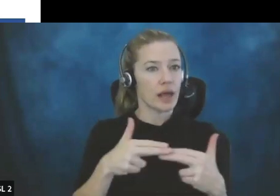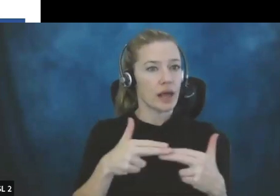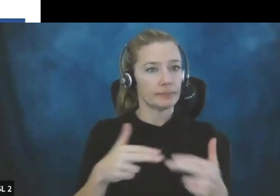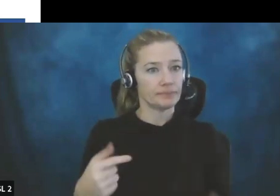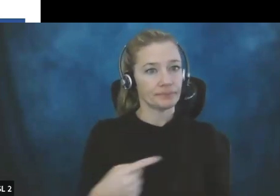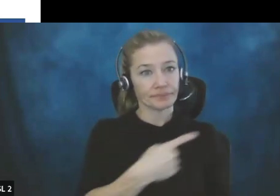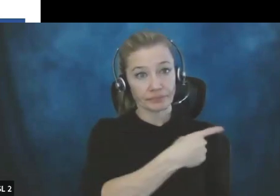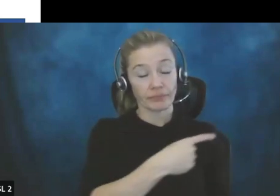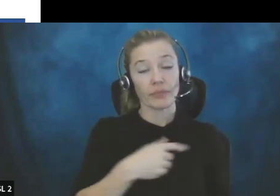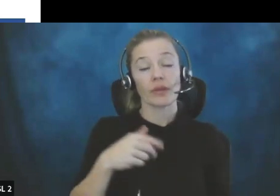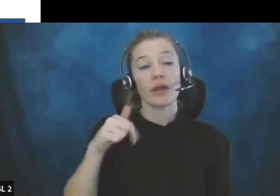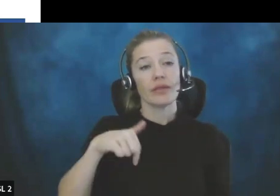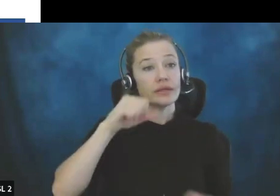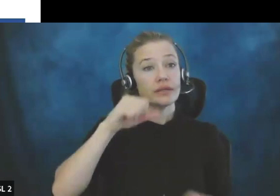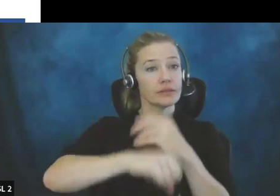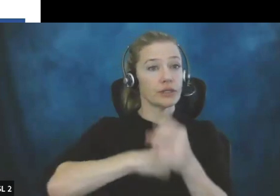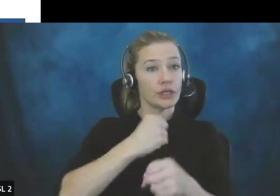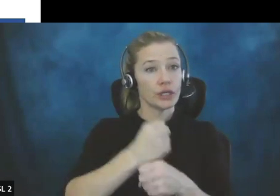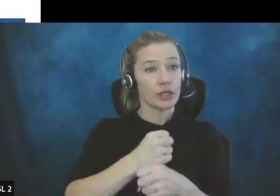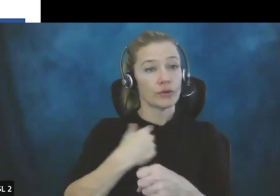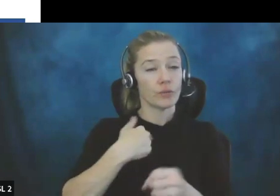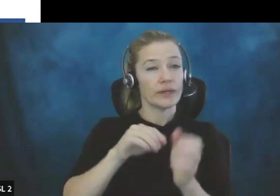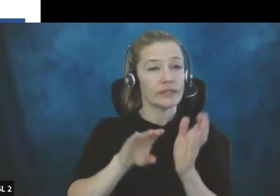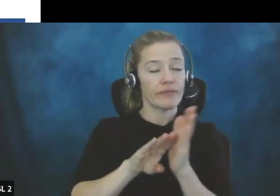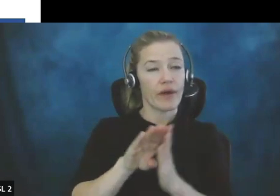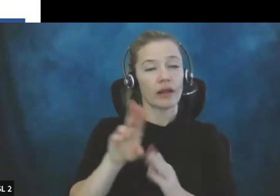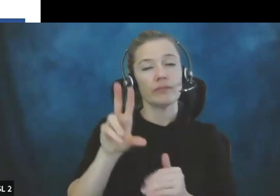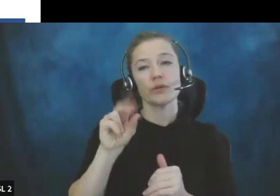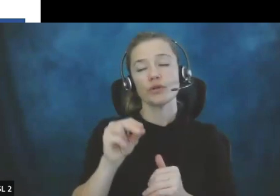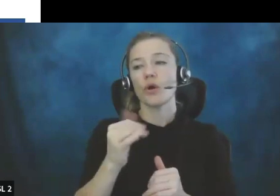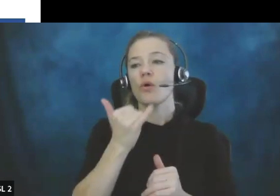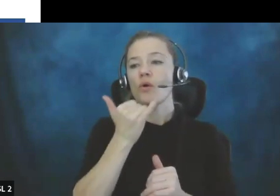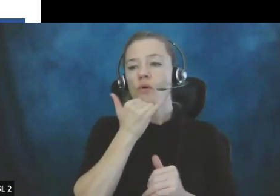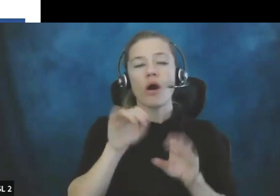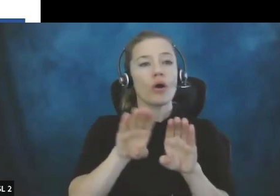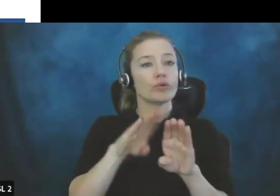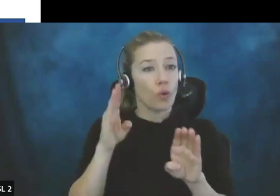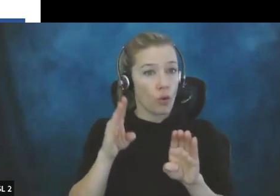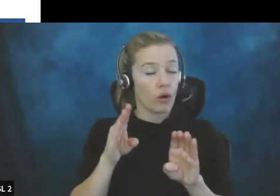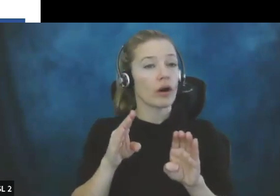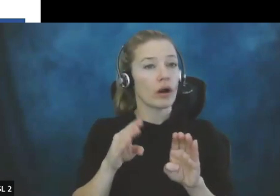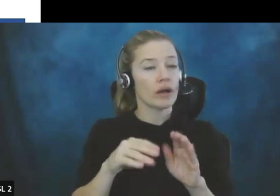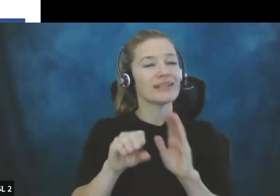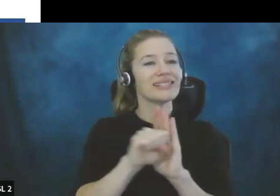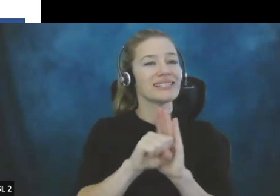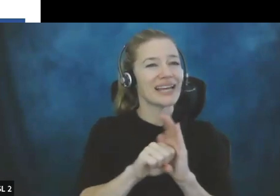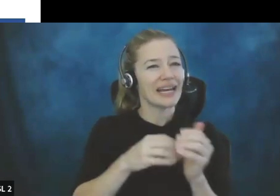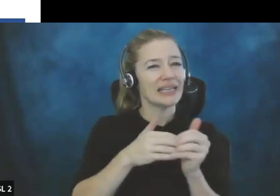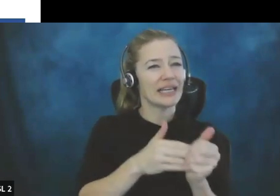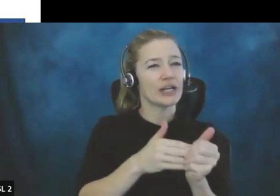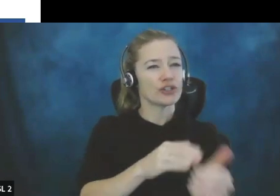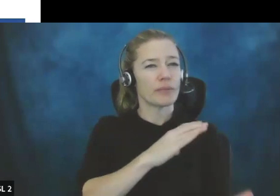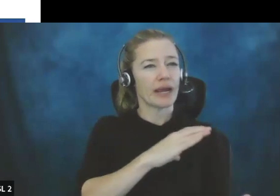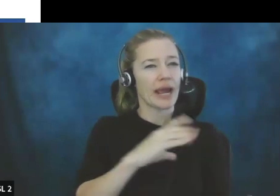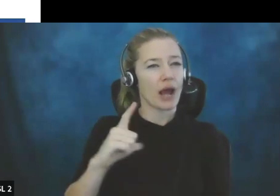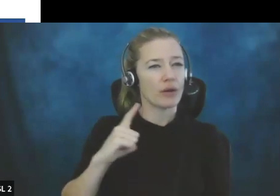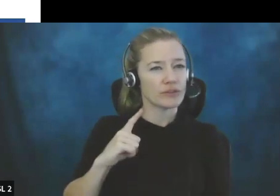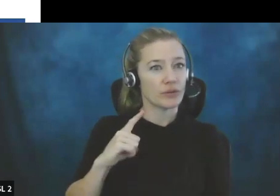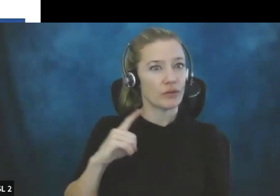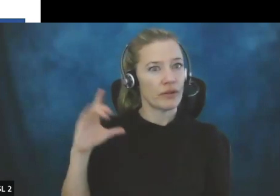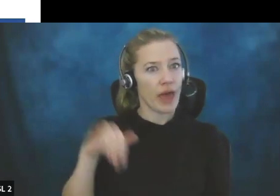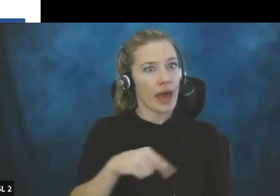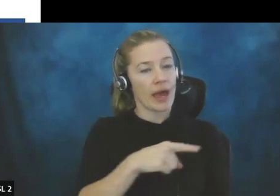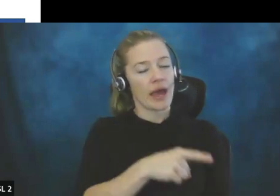So in California, we've just recently, this year, actually developed our No Wrong Door State Leadership Council. And this is